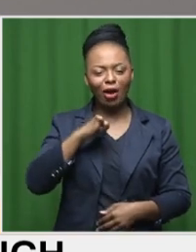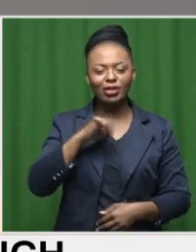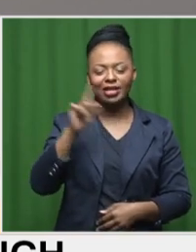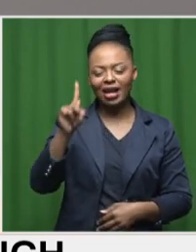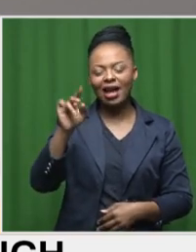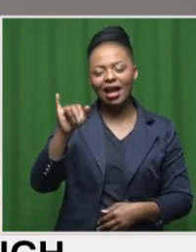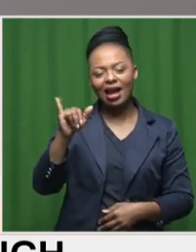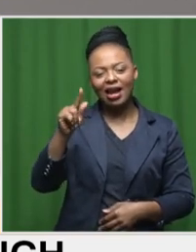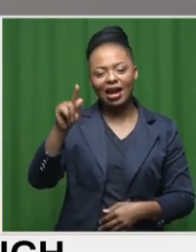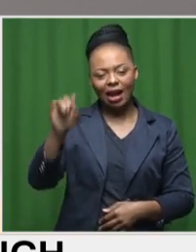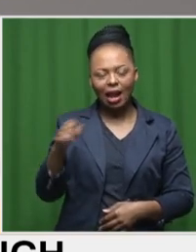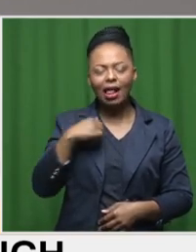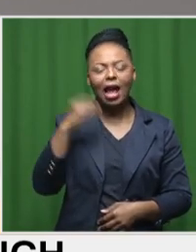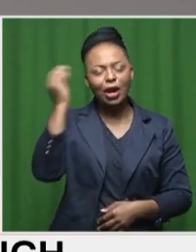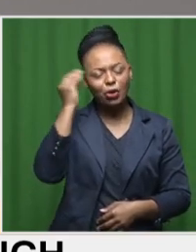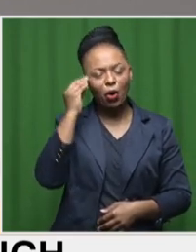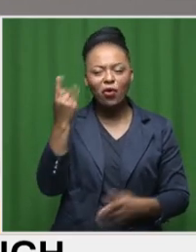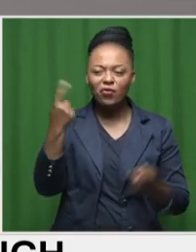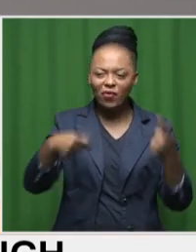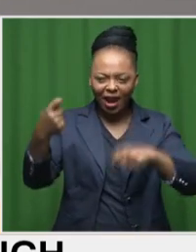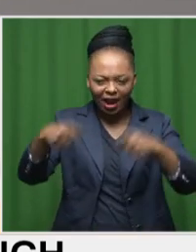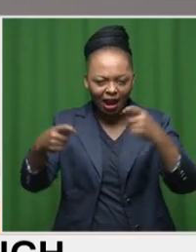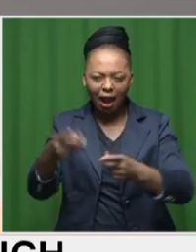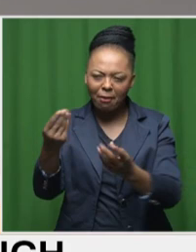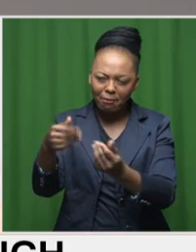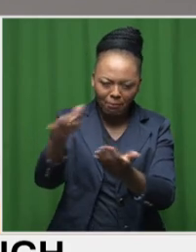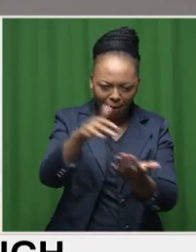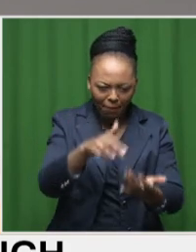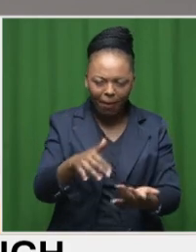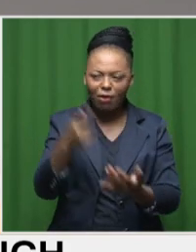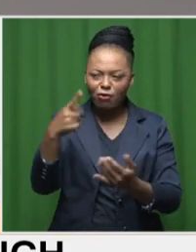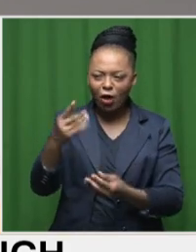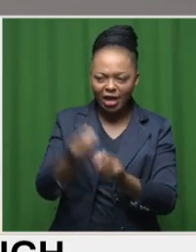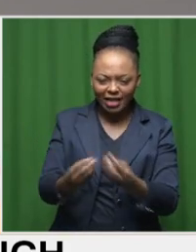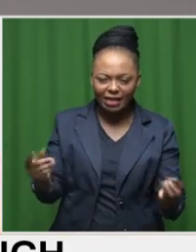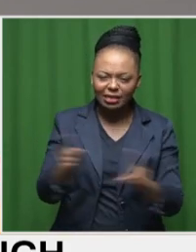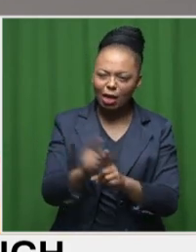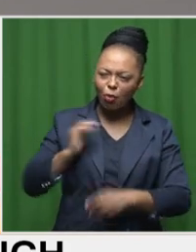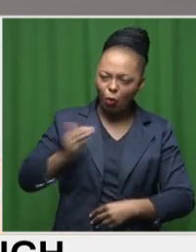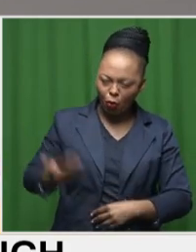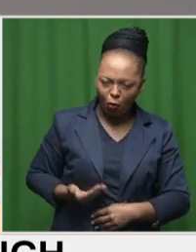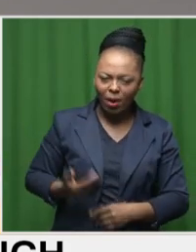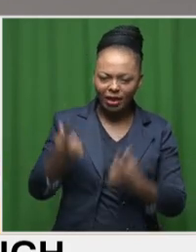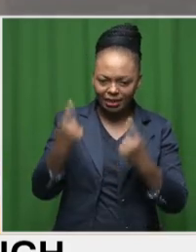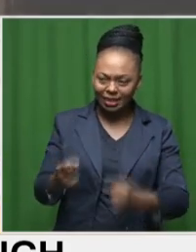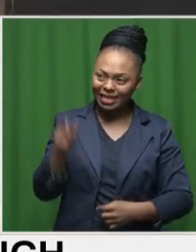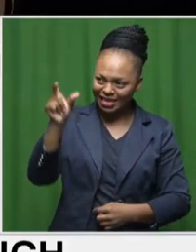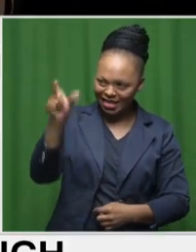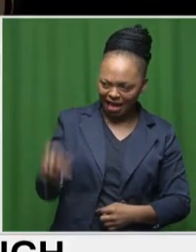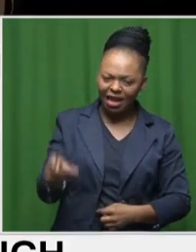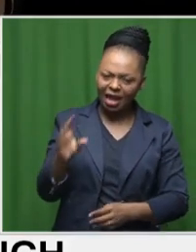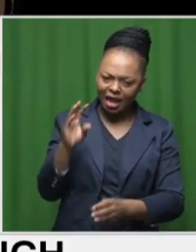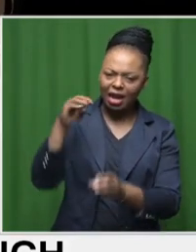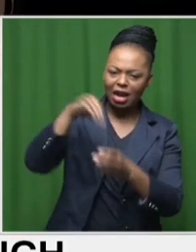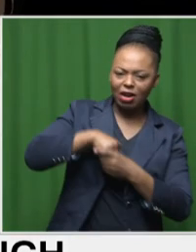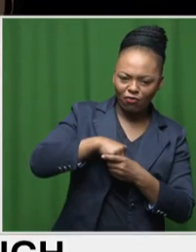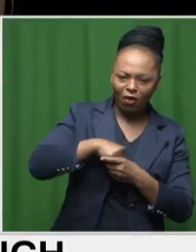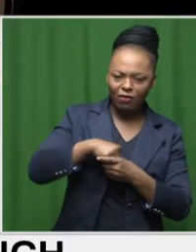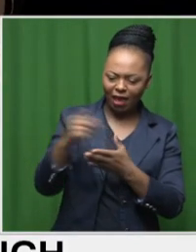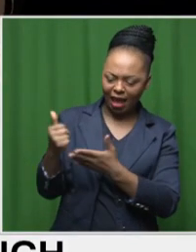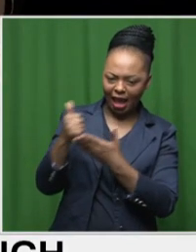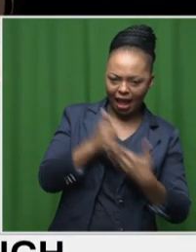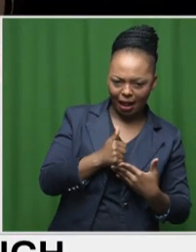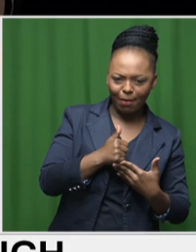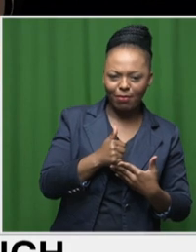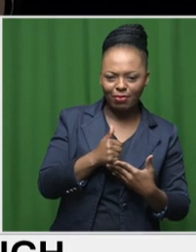for fundraising and caring for the kids and the women that we met. And she's already involved with helping.